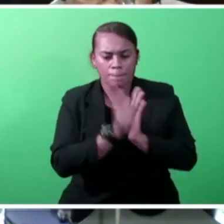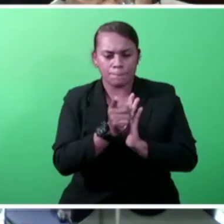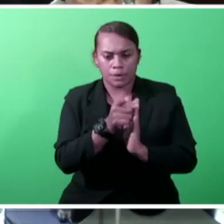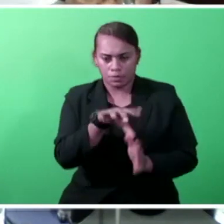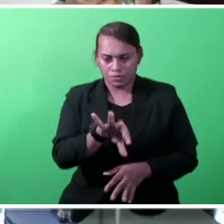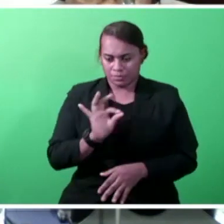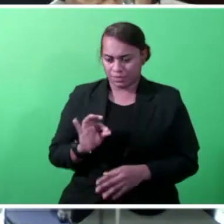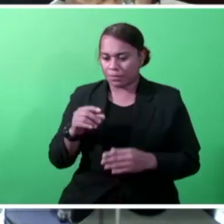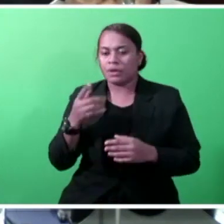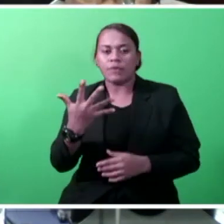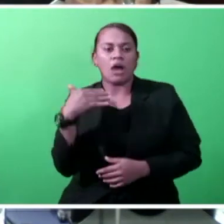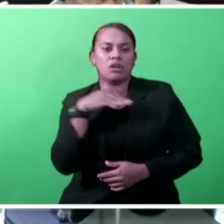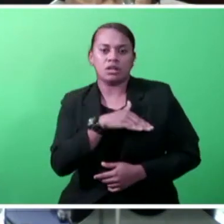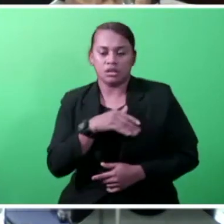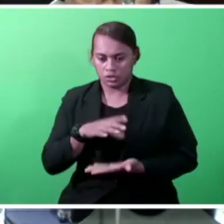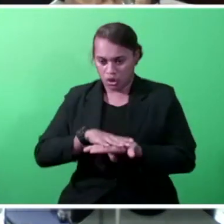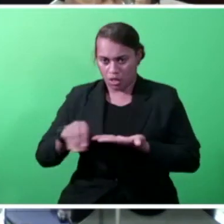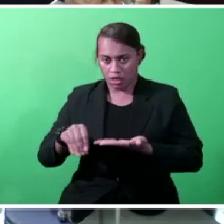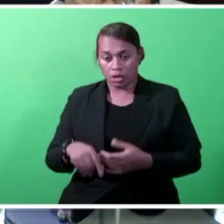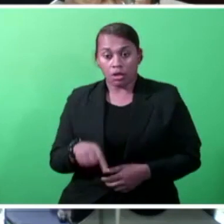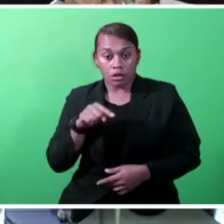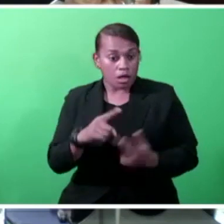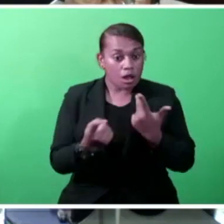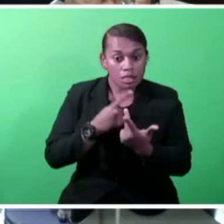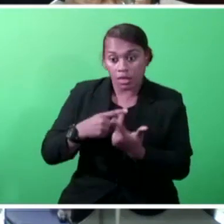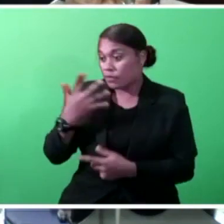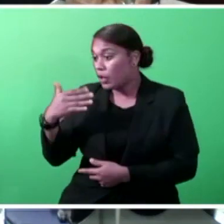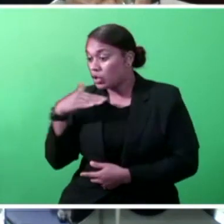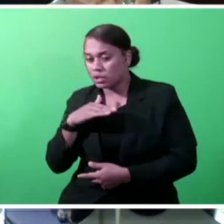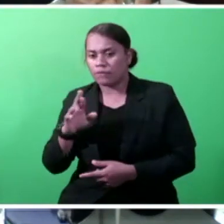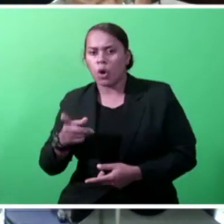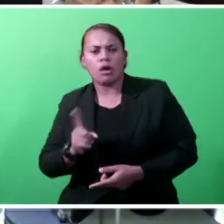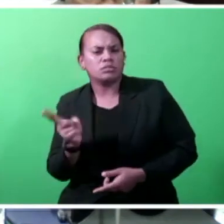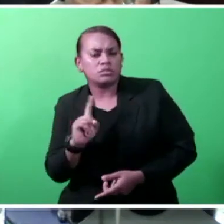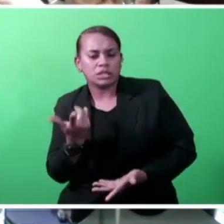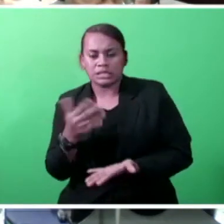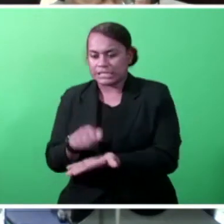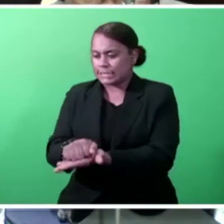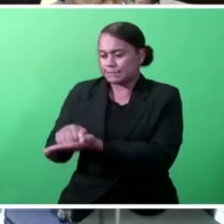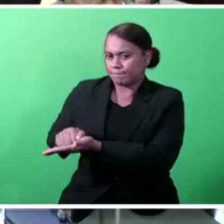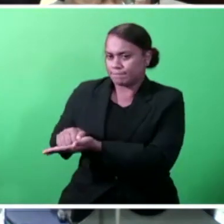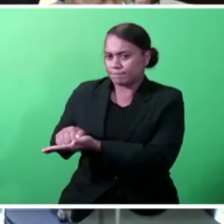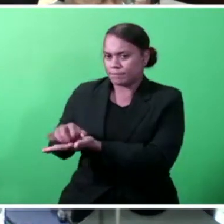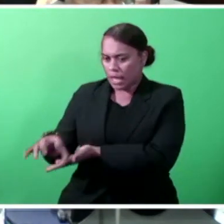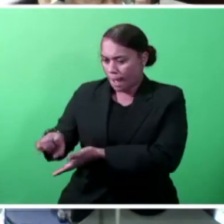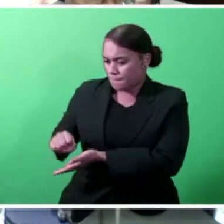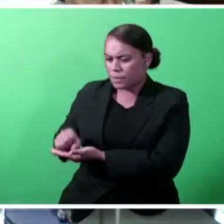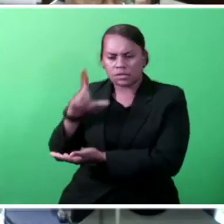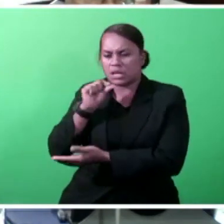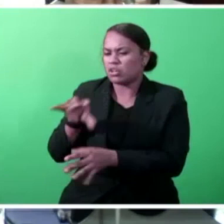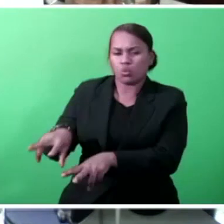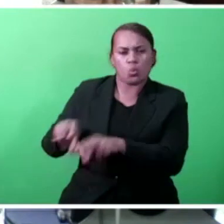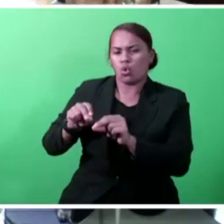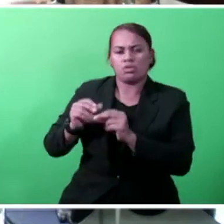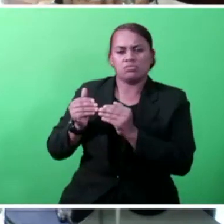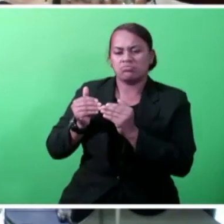child. The balance of the $500, Mr. Speaker, sir, is then something that can be withdrawn, or that amount can be withdrawn